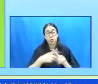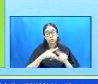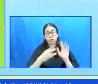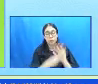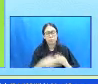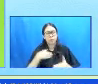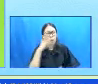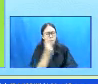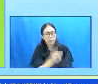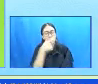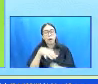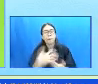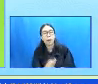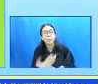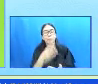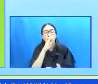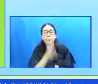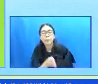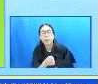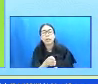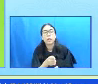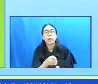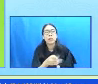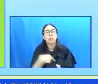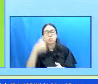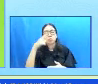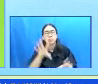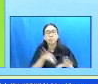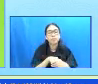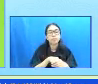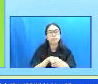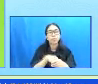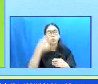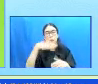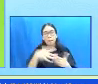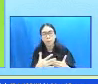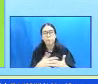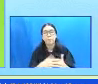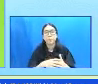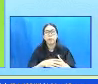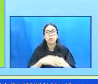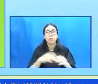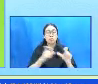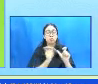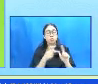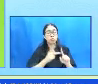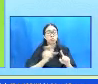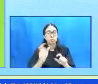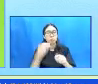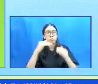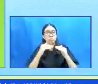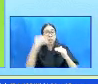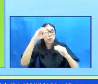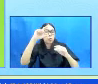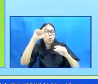by 1.5 degrees Celsius. And in this area, it means that Oxfam work together to make sure that countries and companies